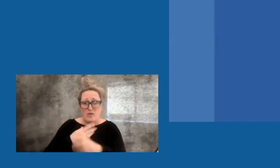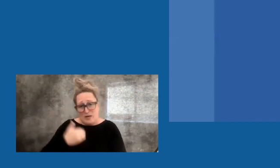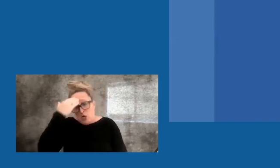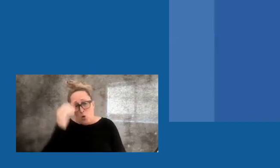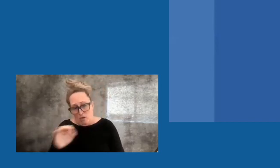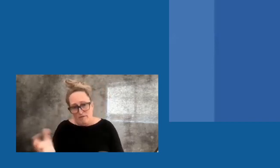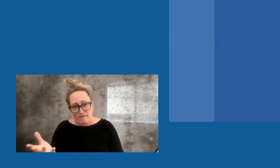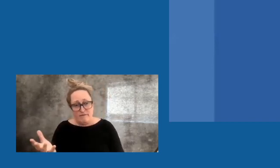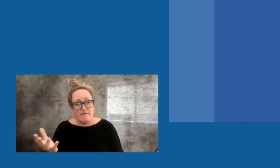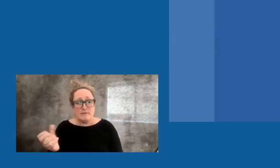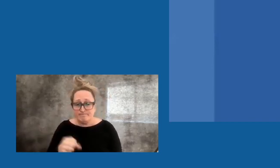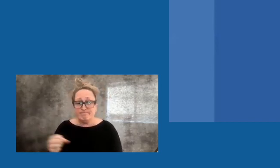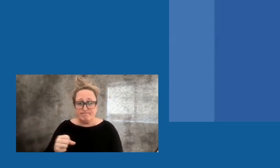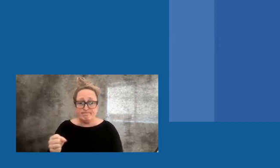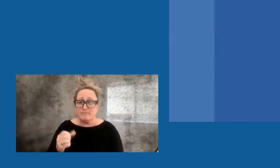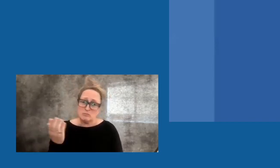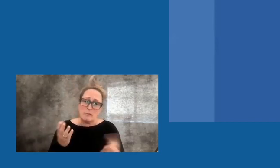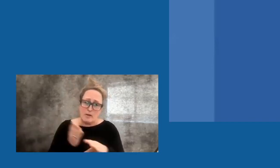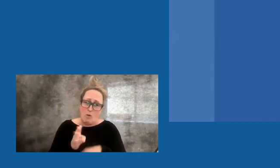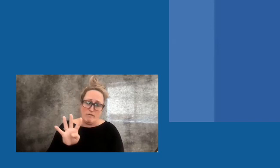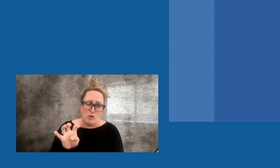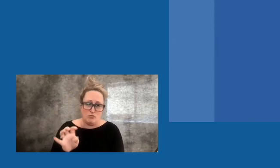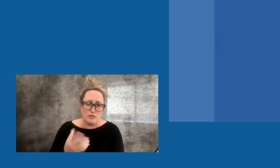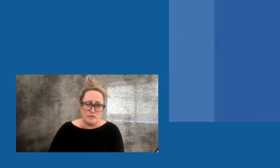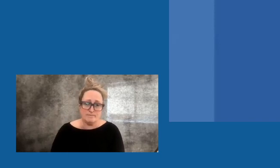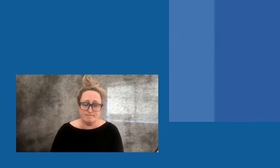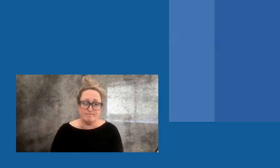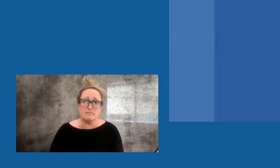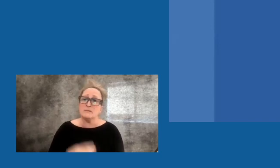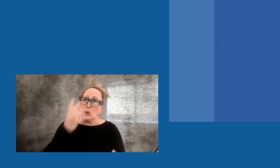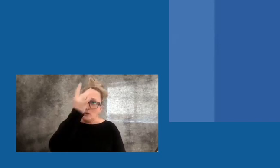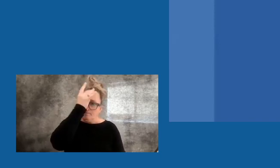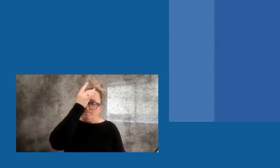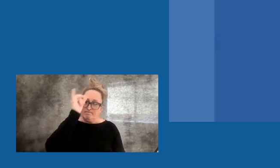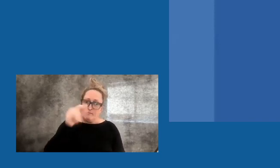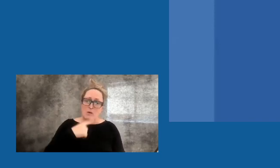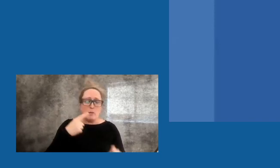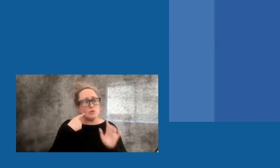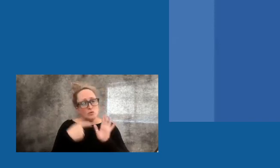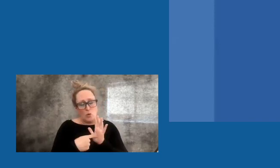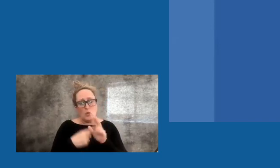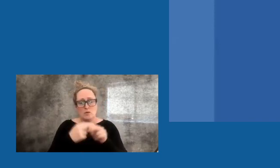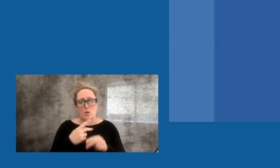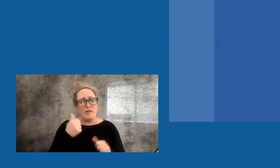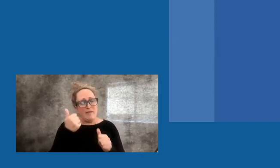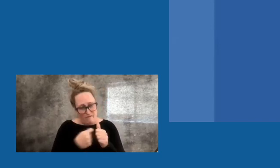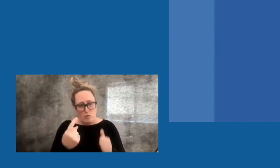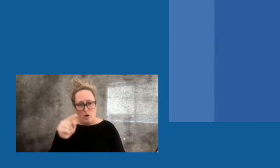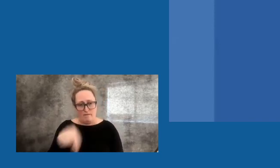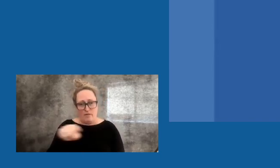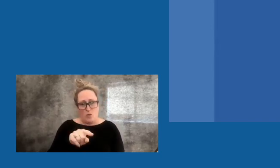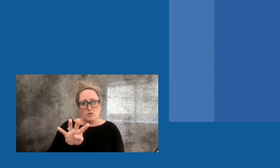So yeah, and it's probably over 400. So think about that. And we will be showing a slide with every single one of